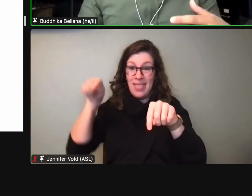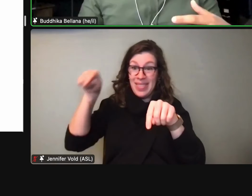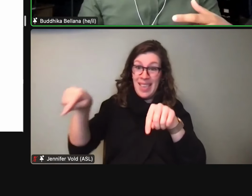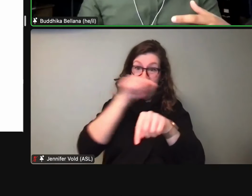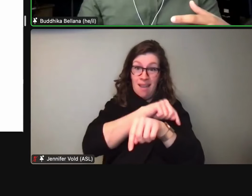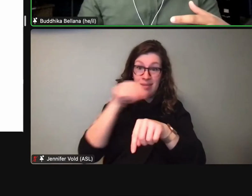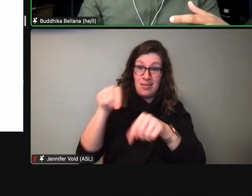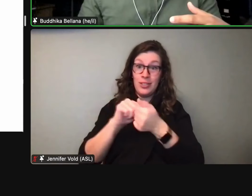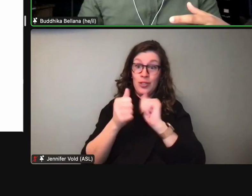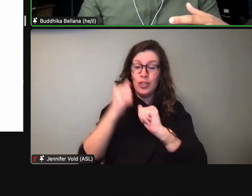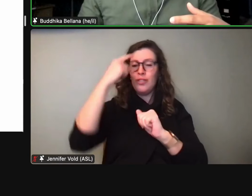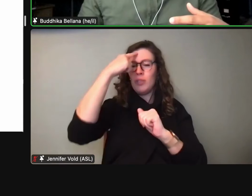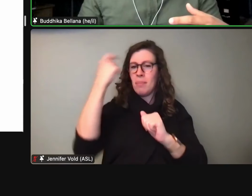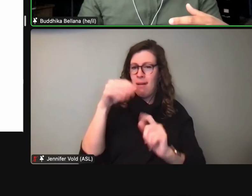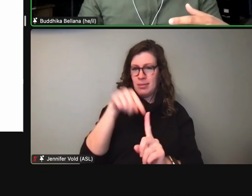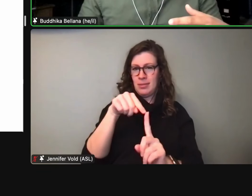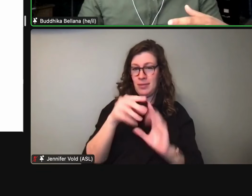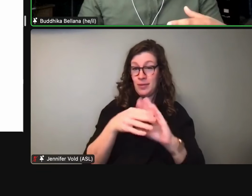story itself.